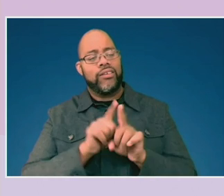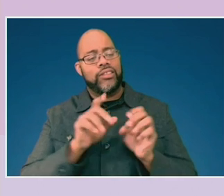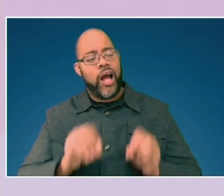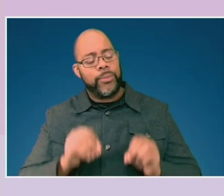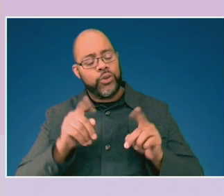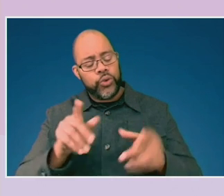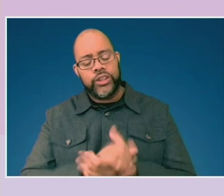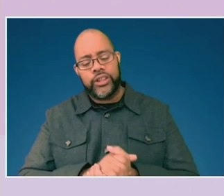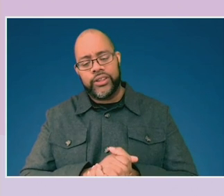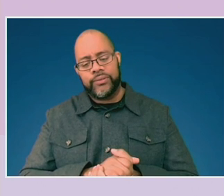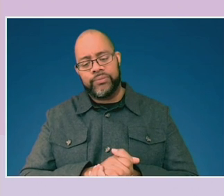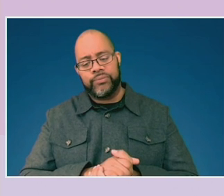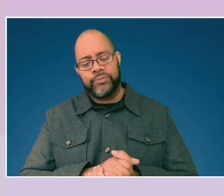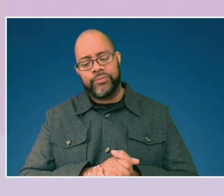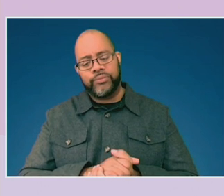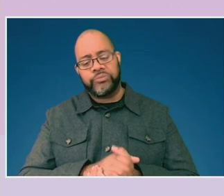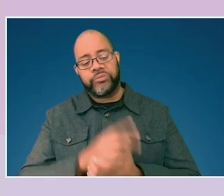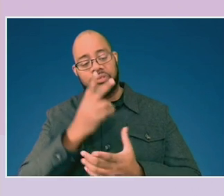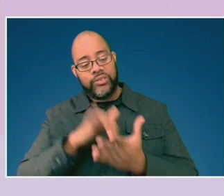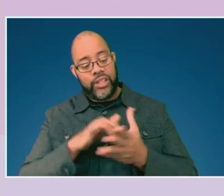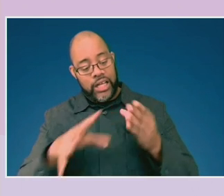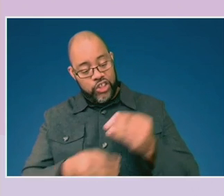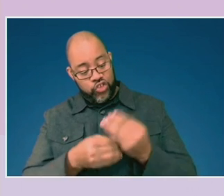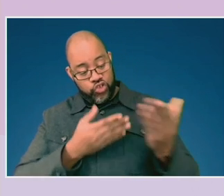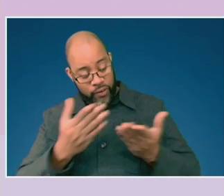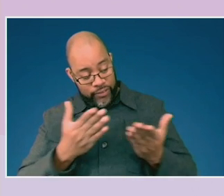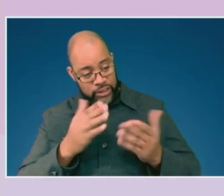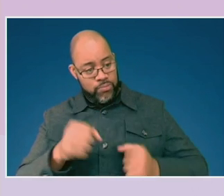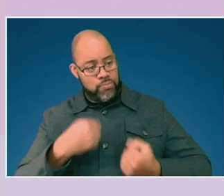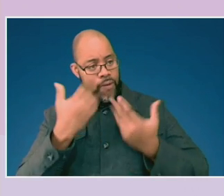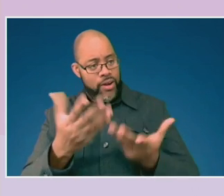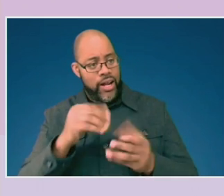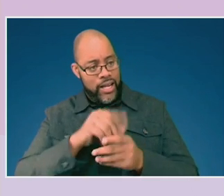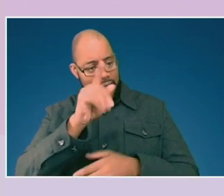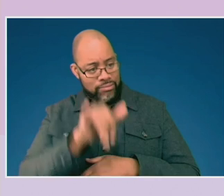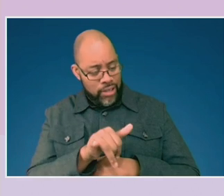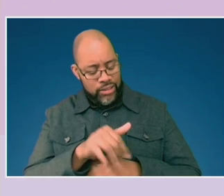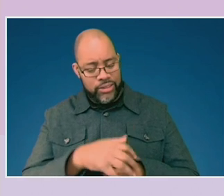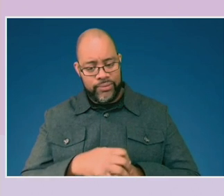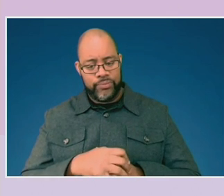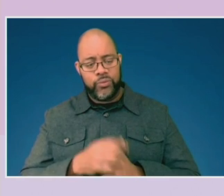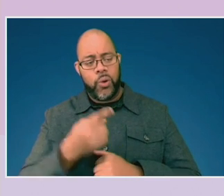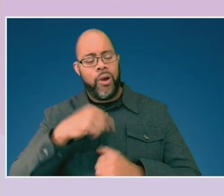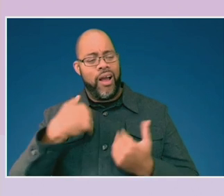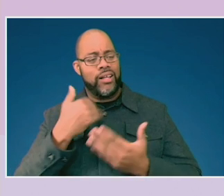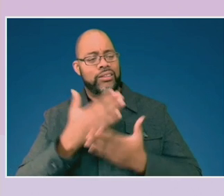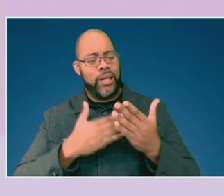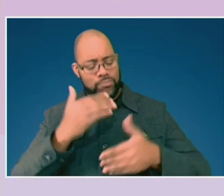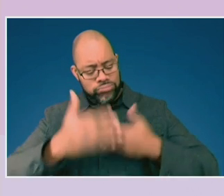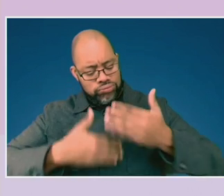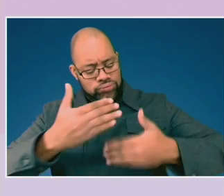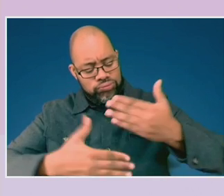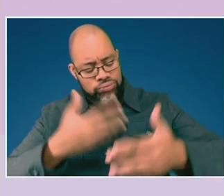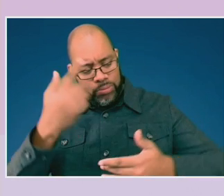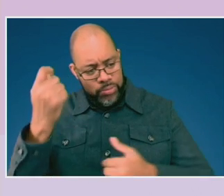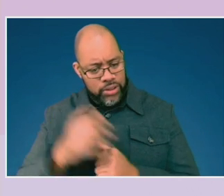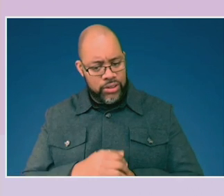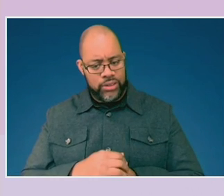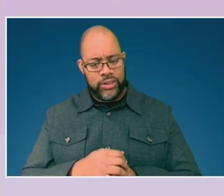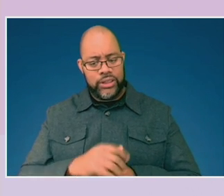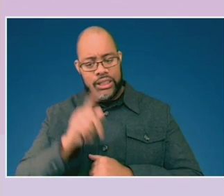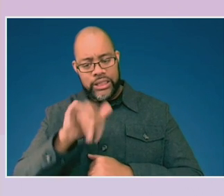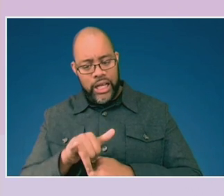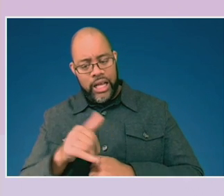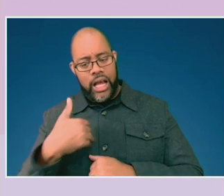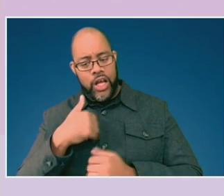to see that additional services were provided in Kentucky. We had some momentum because Kentucky had a